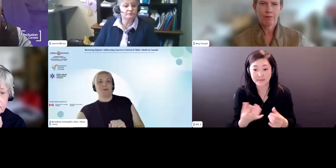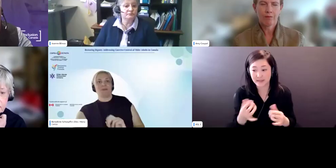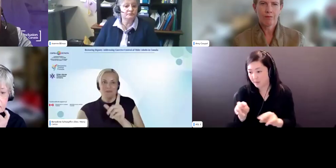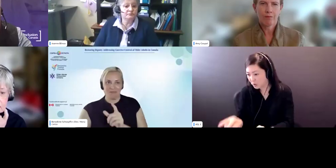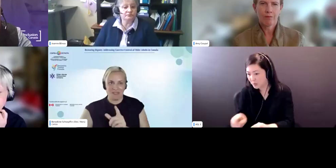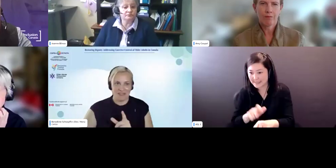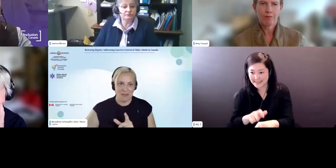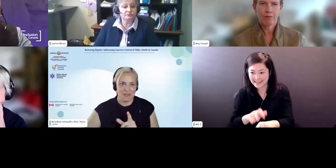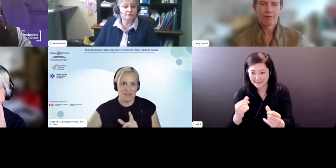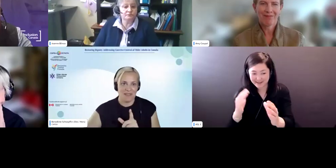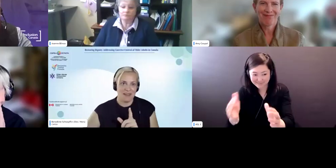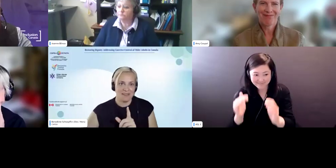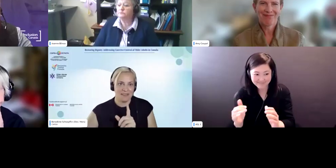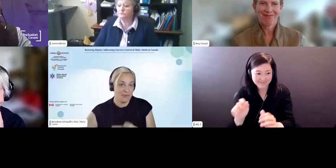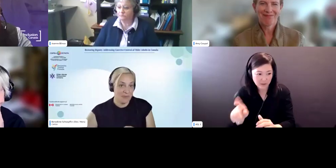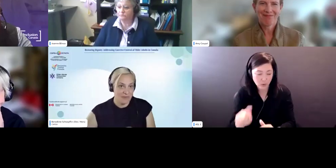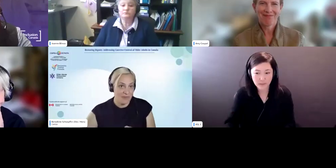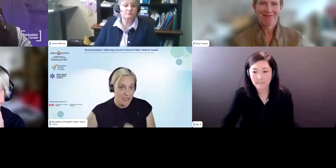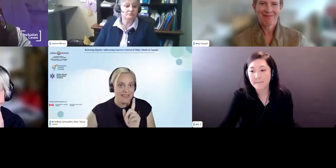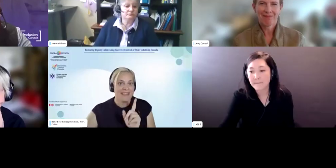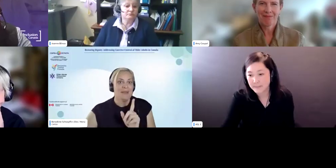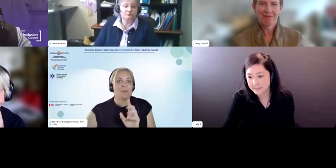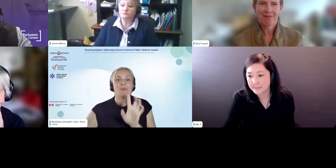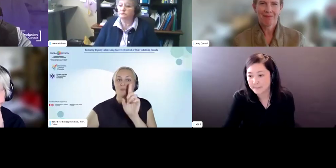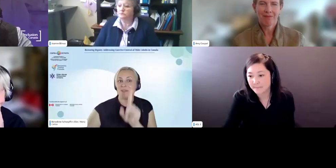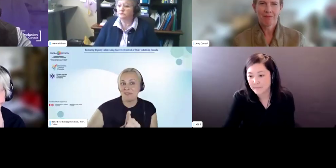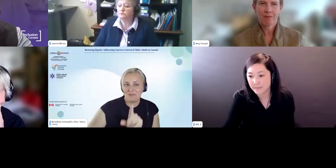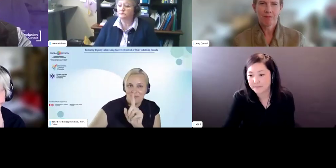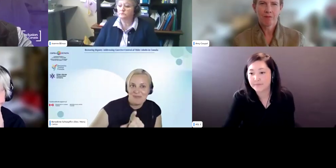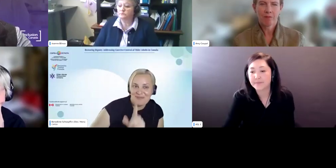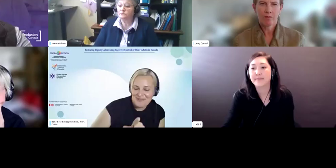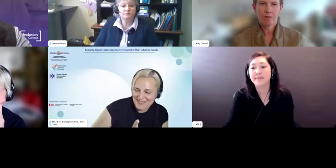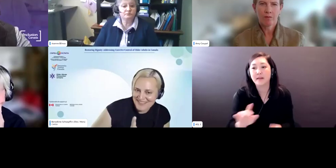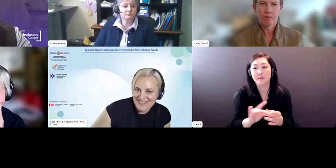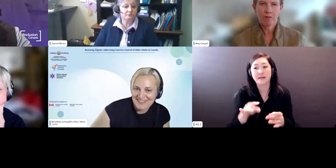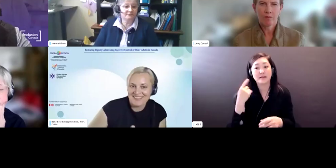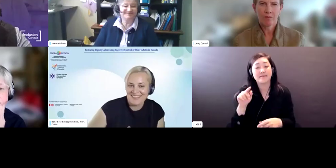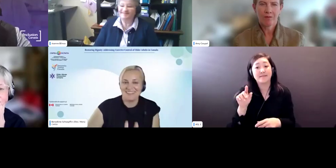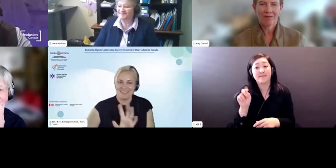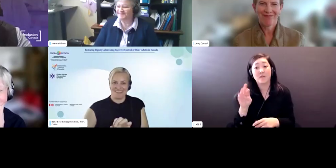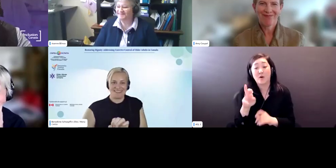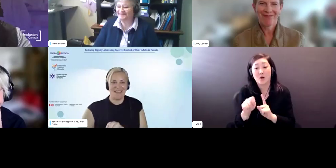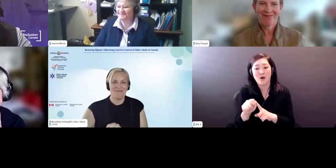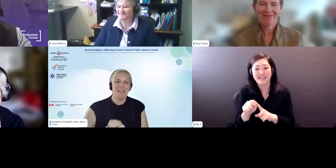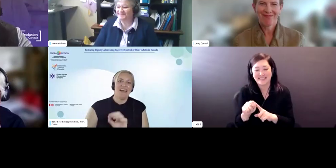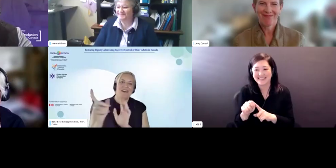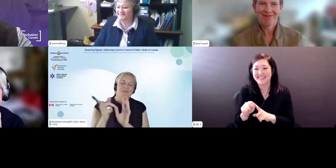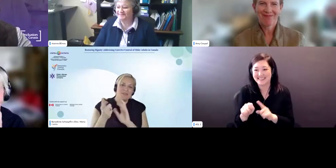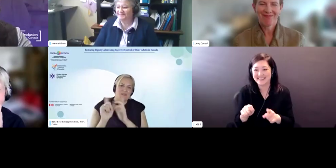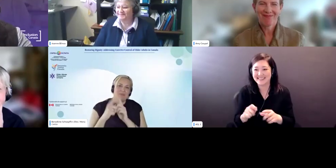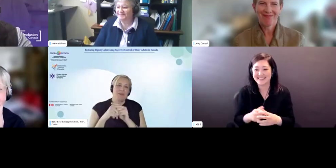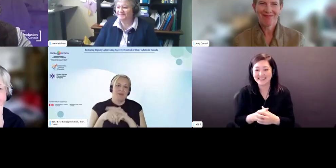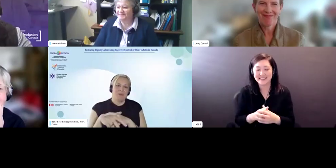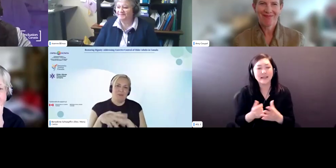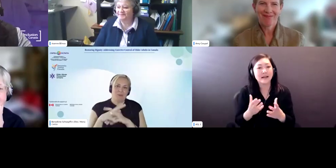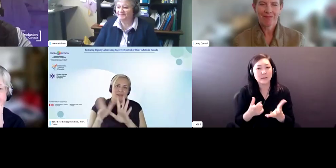I'm going to move to my next question, and this one will be for Kurt. But brief reflections here, given the time. I wanted to